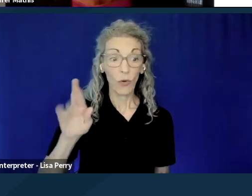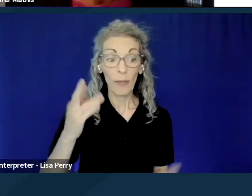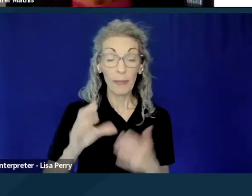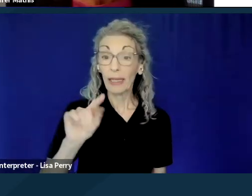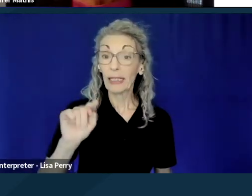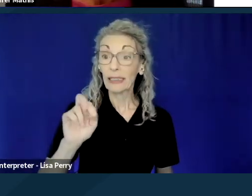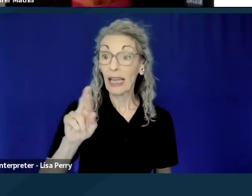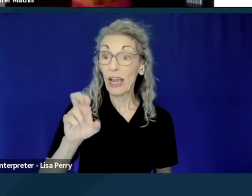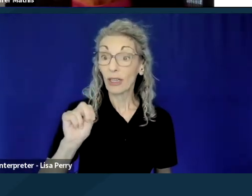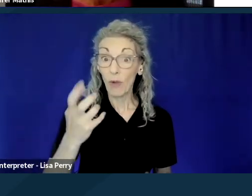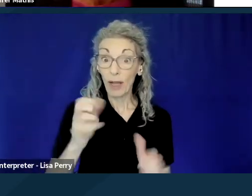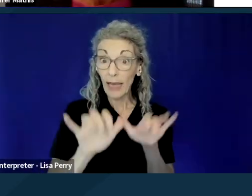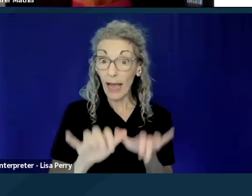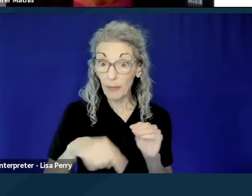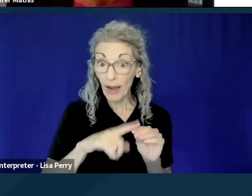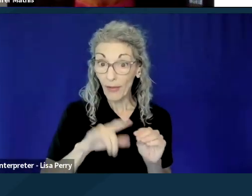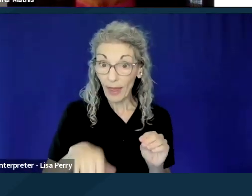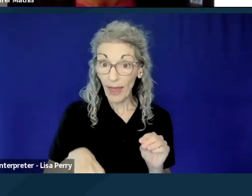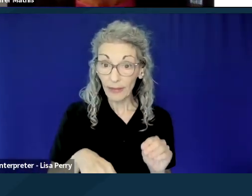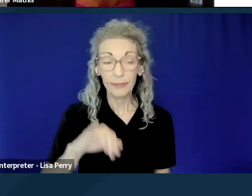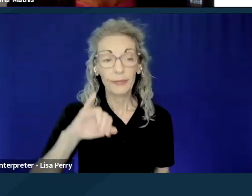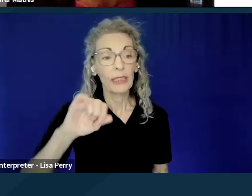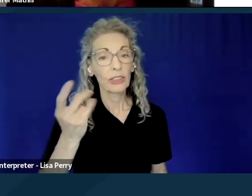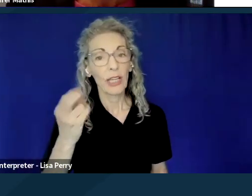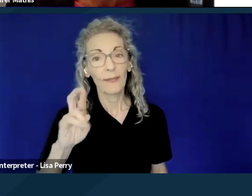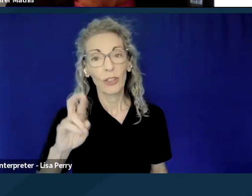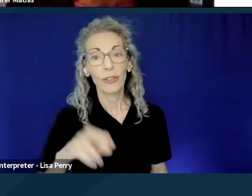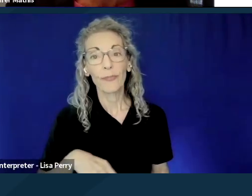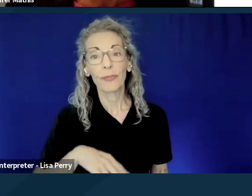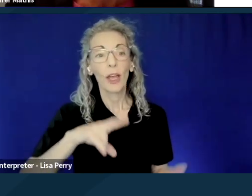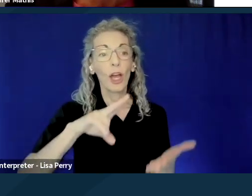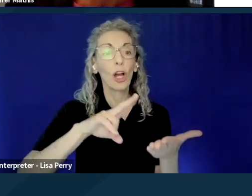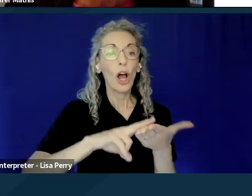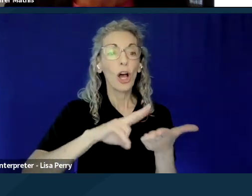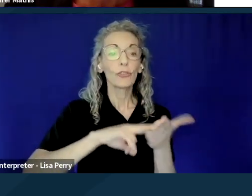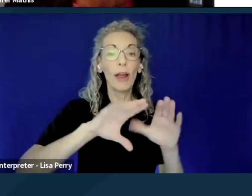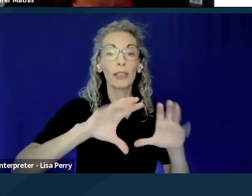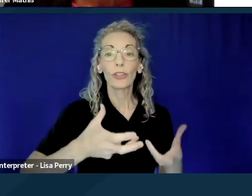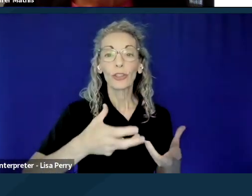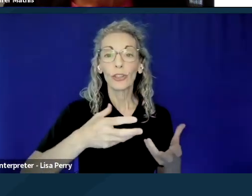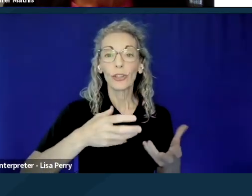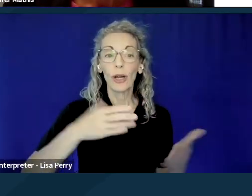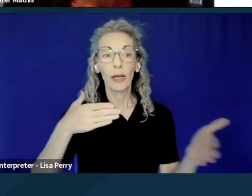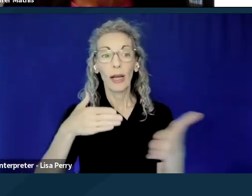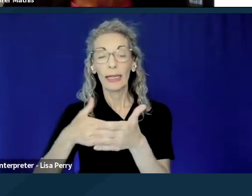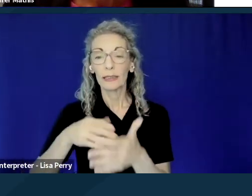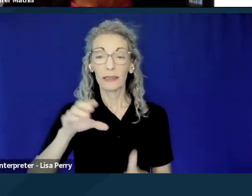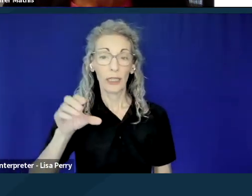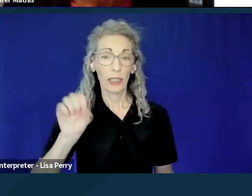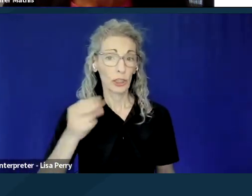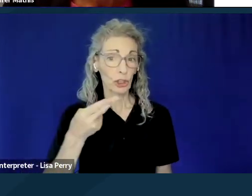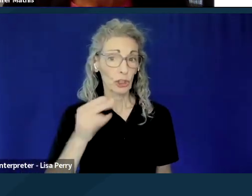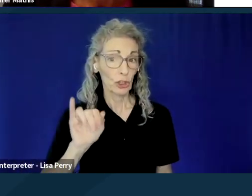Yeah, and I don't, well, the contractors versus shoe case